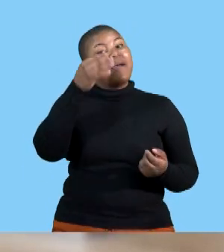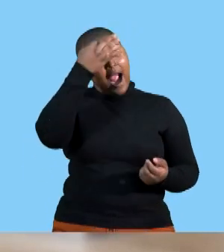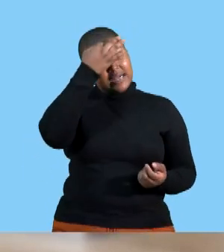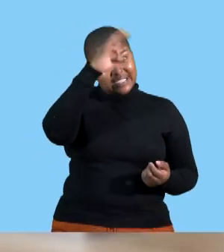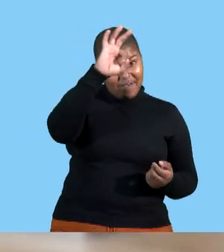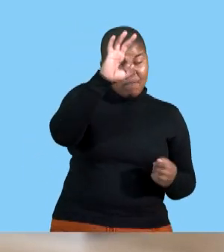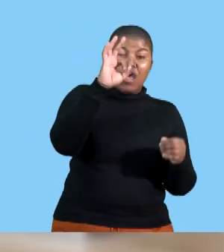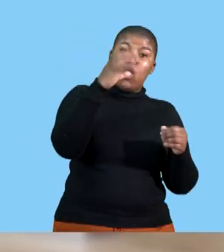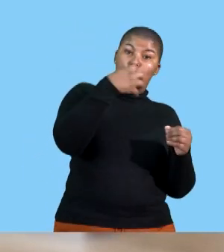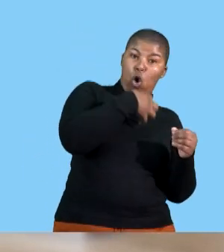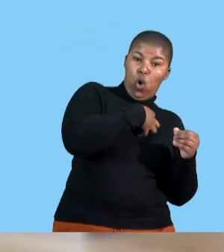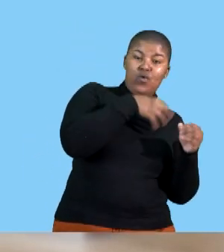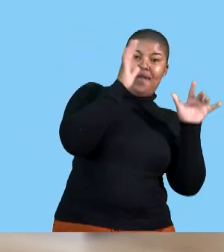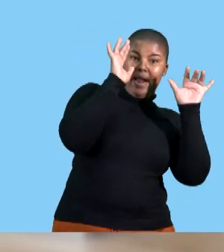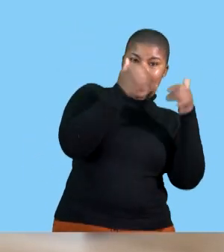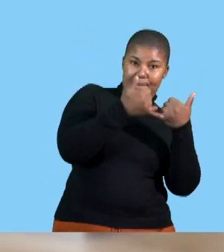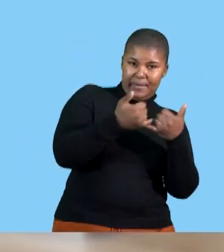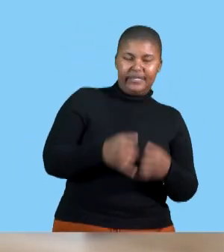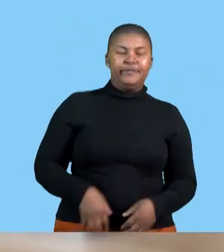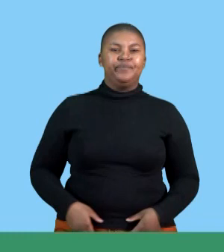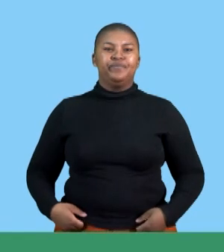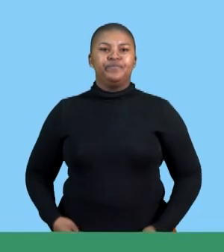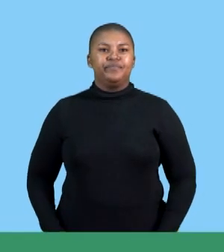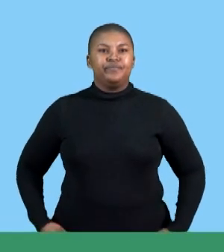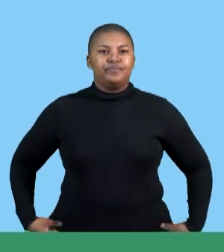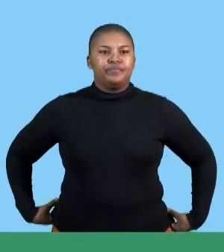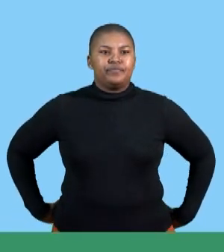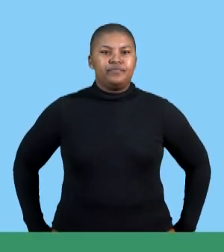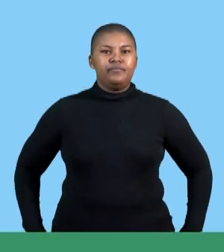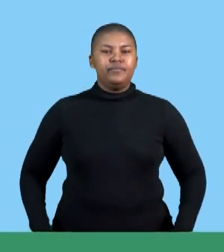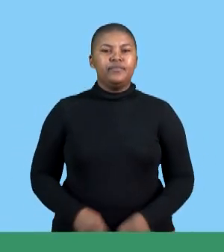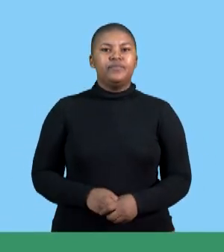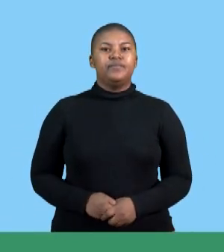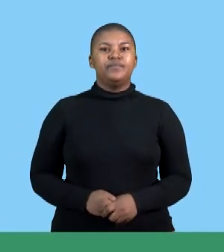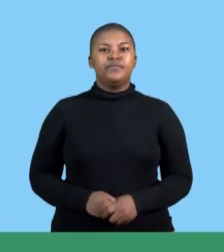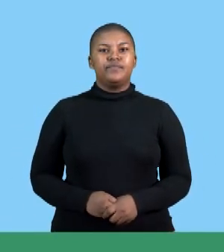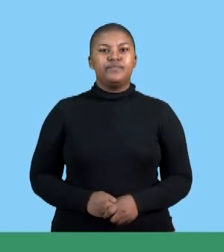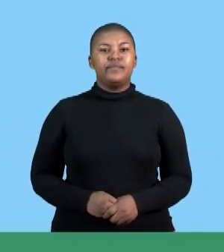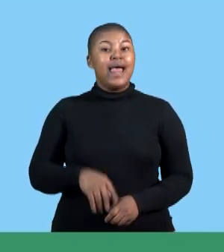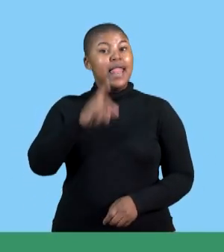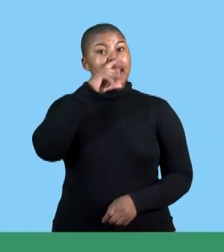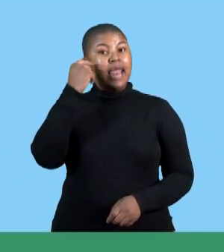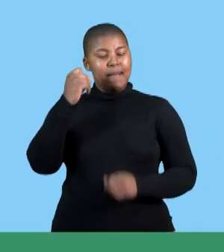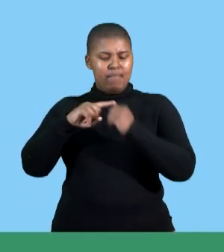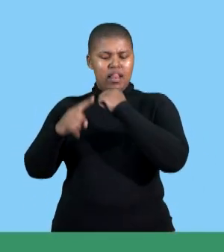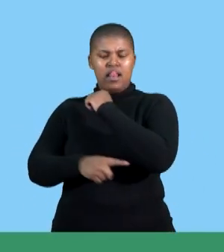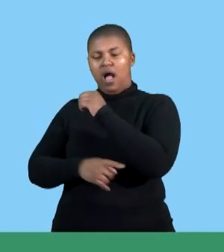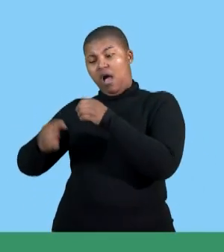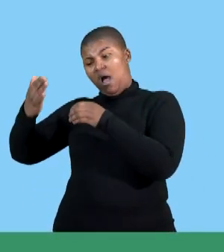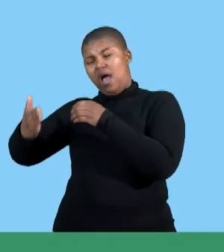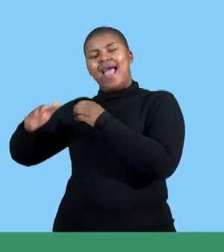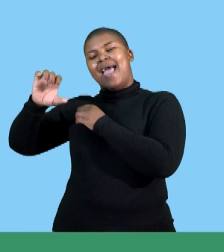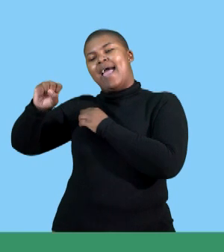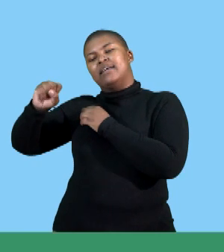a state-owned company. The name ends with the letters SOC. So the name of